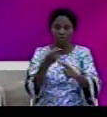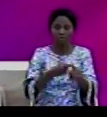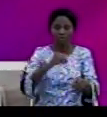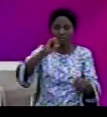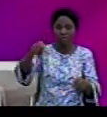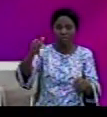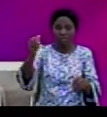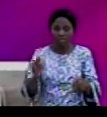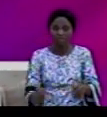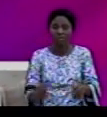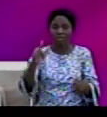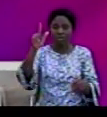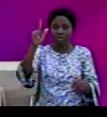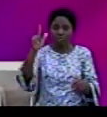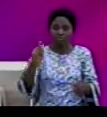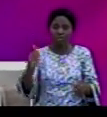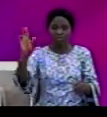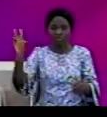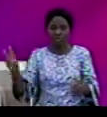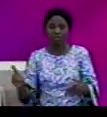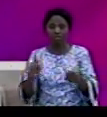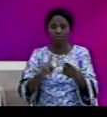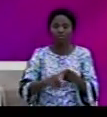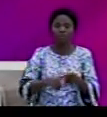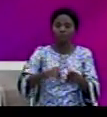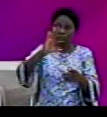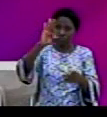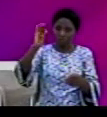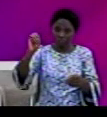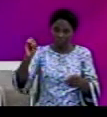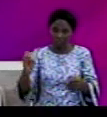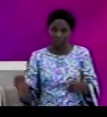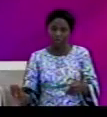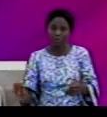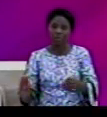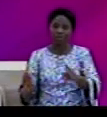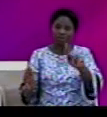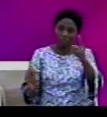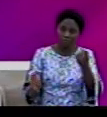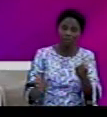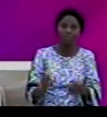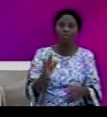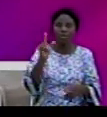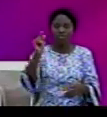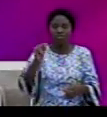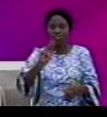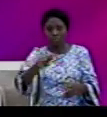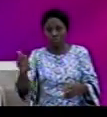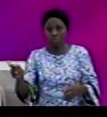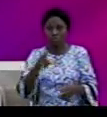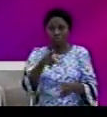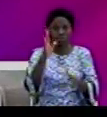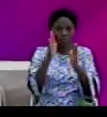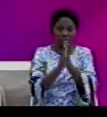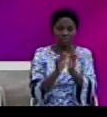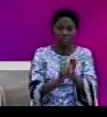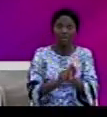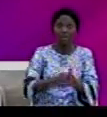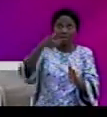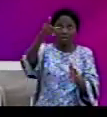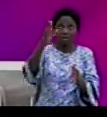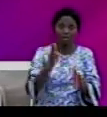February 1st, 2022. You pray that God will assist you and help you.